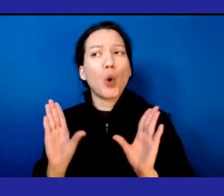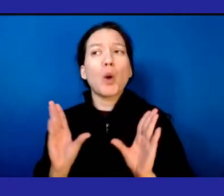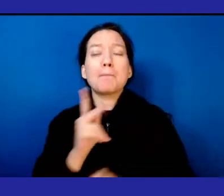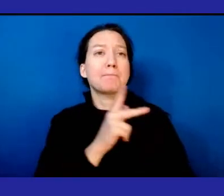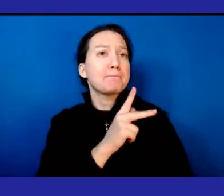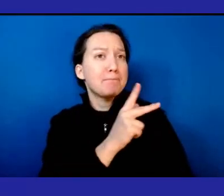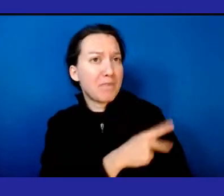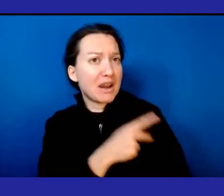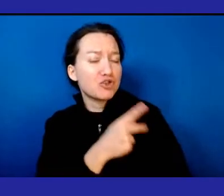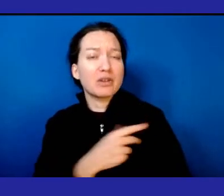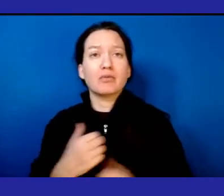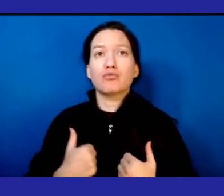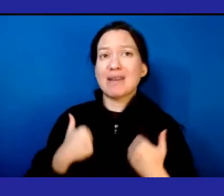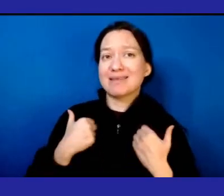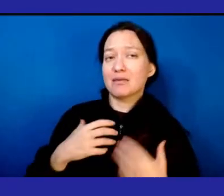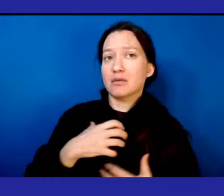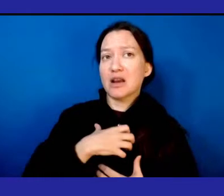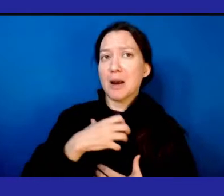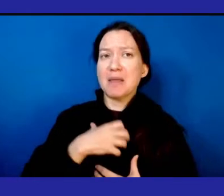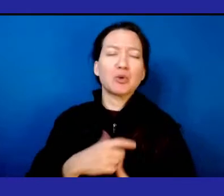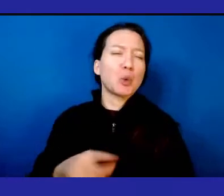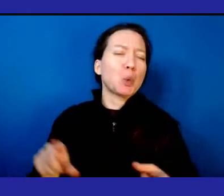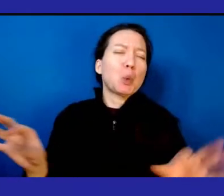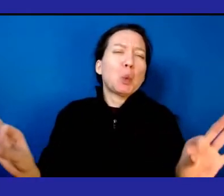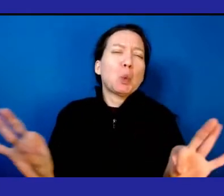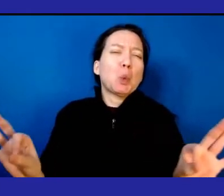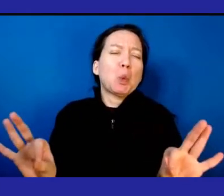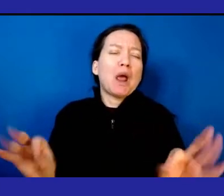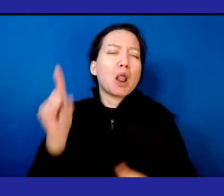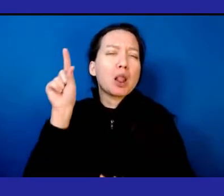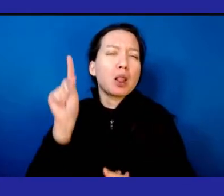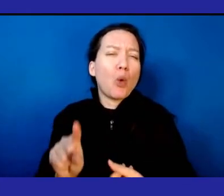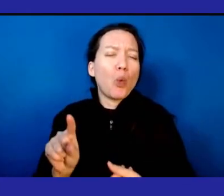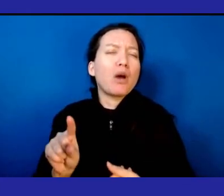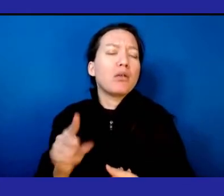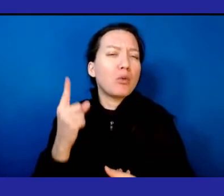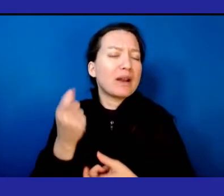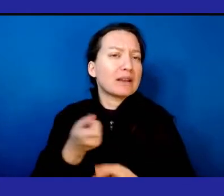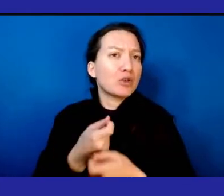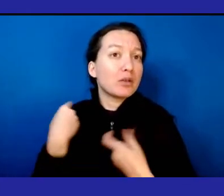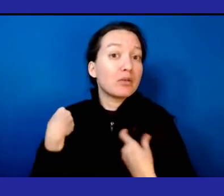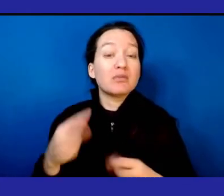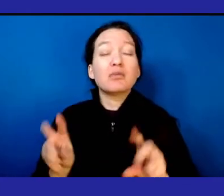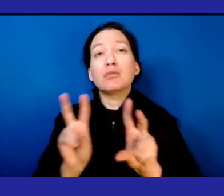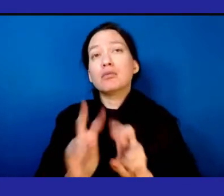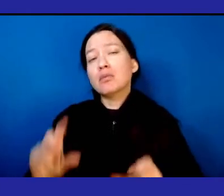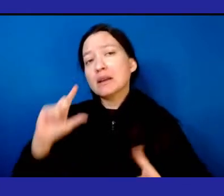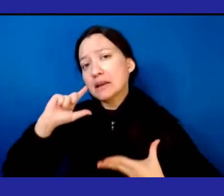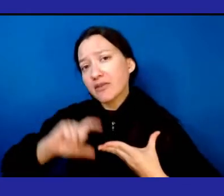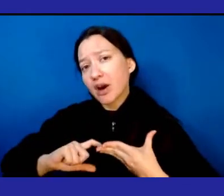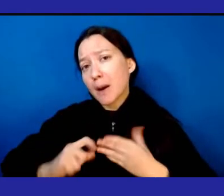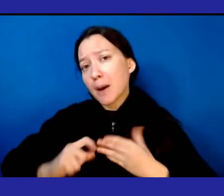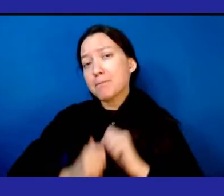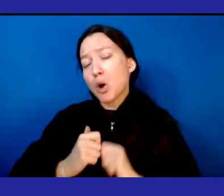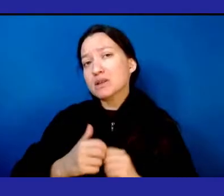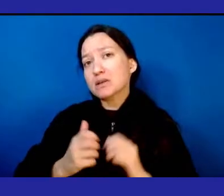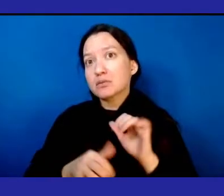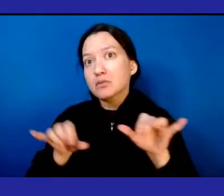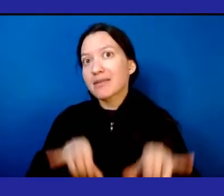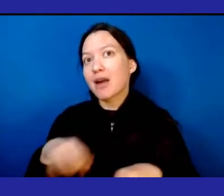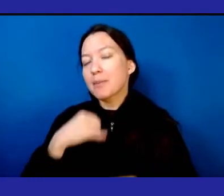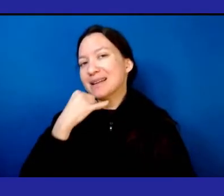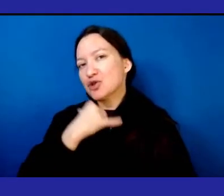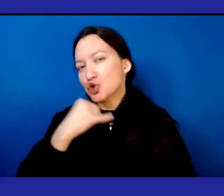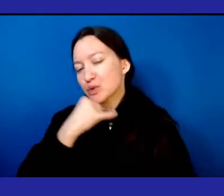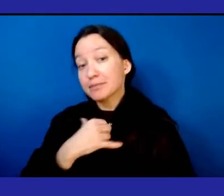resident complaints remained low during the past year, and analysis identified the most common issues